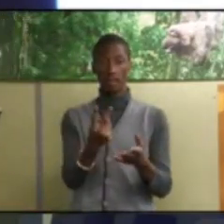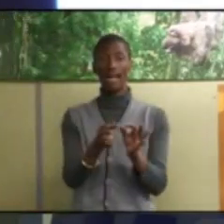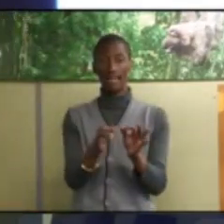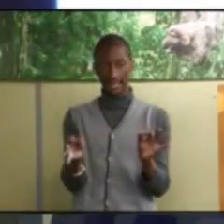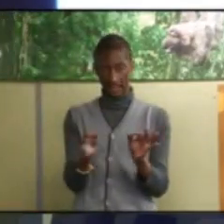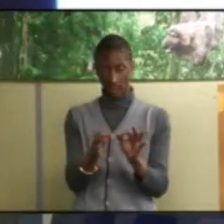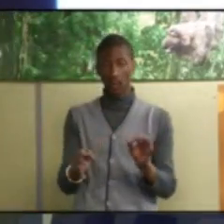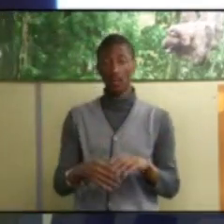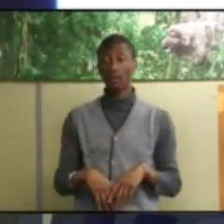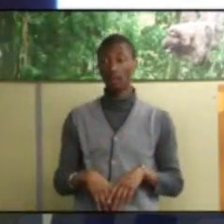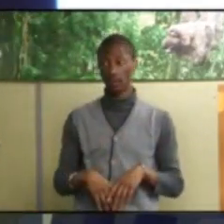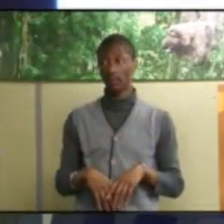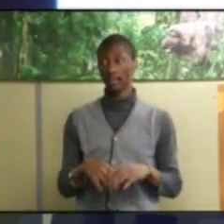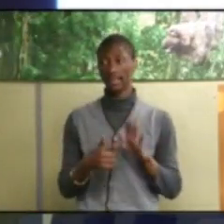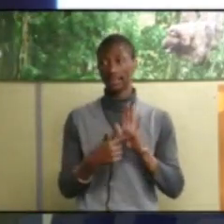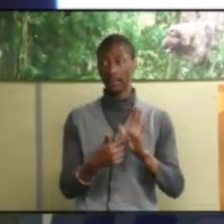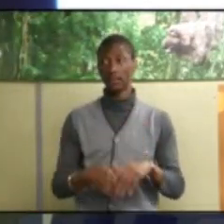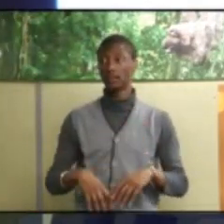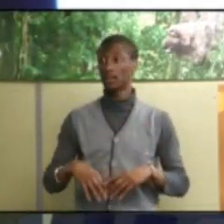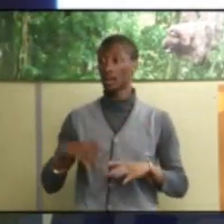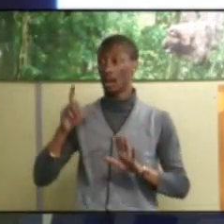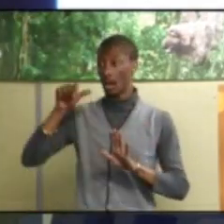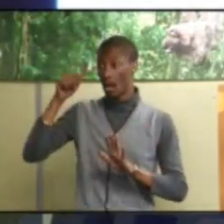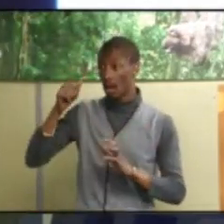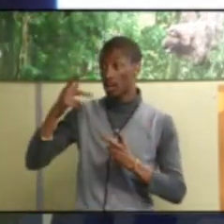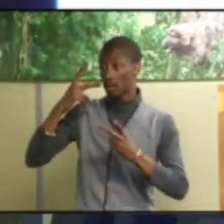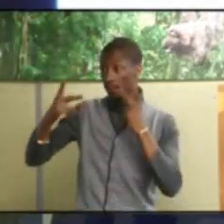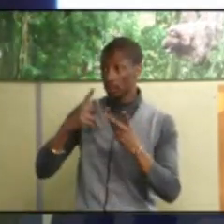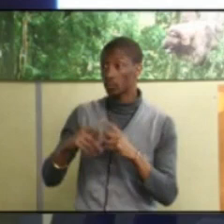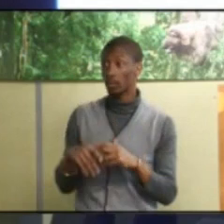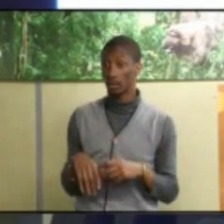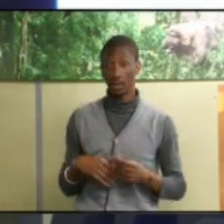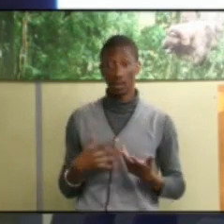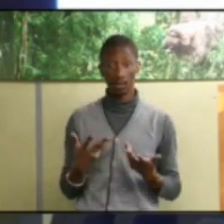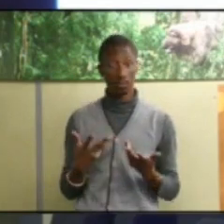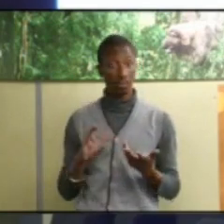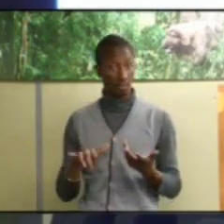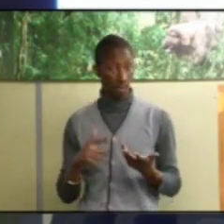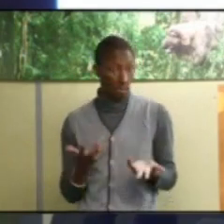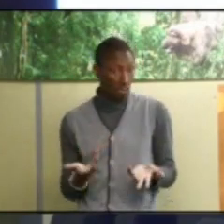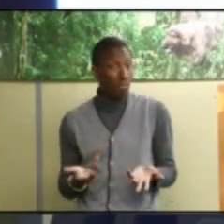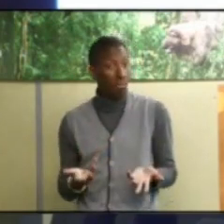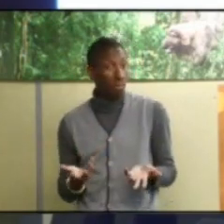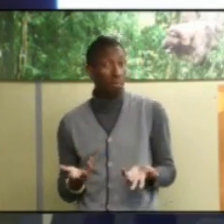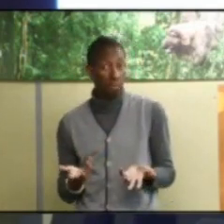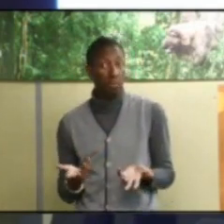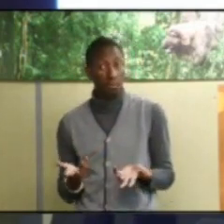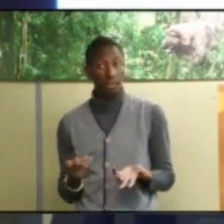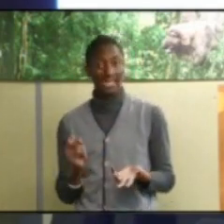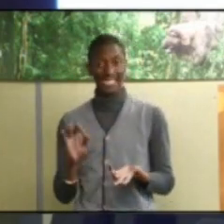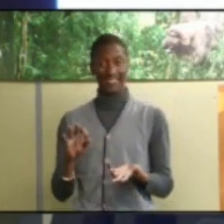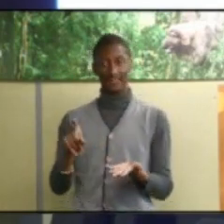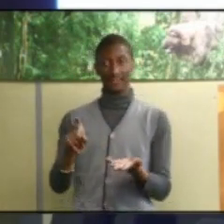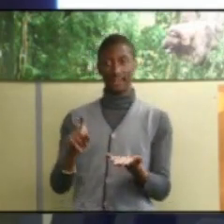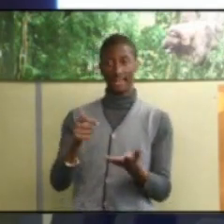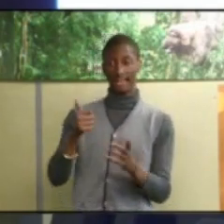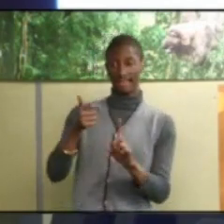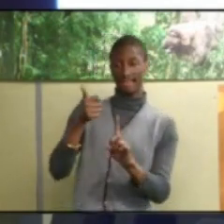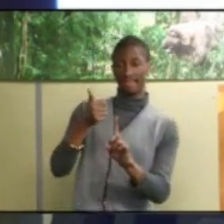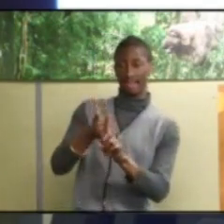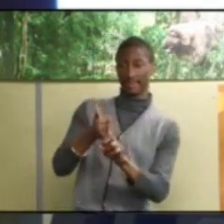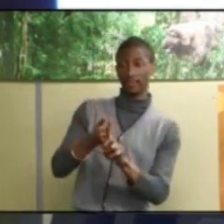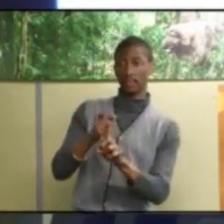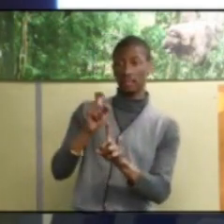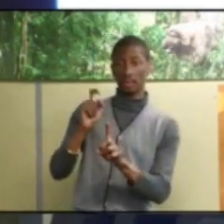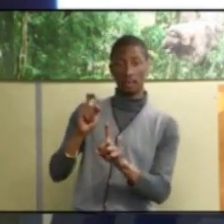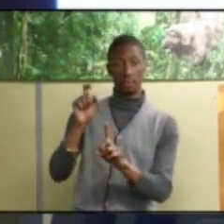Audio-visual popped to mind. If there's a big audio-visual component to it, whether or not, it needs to be a